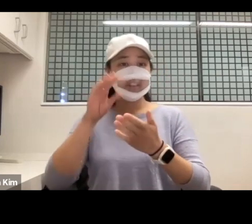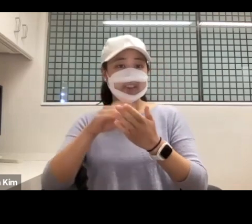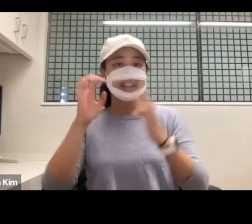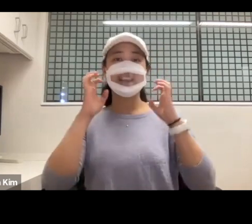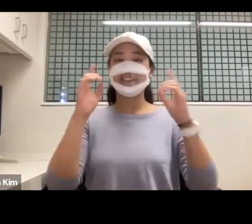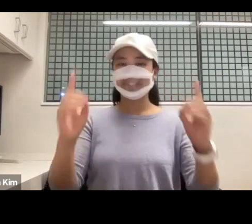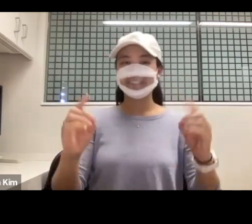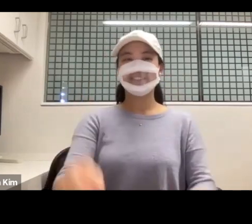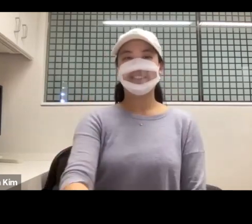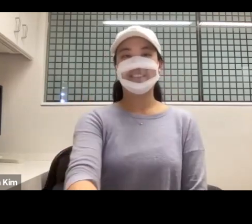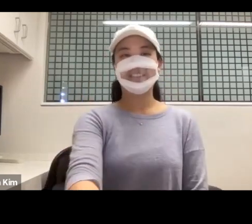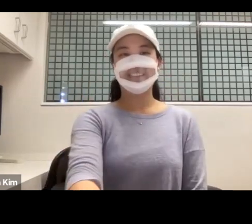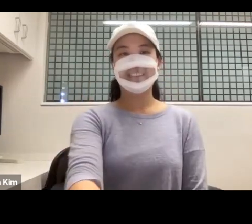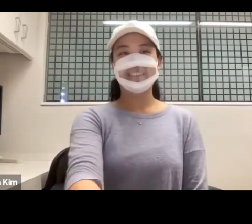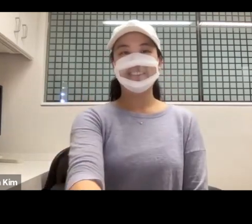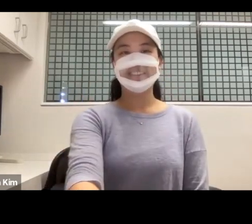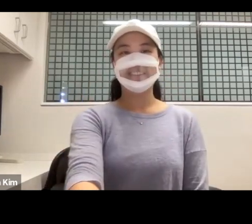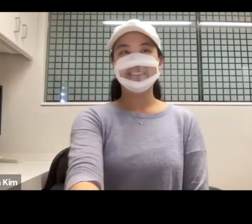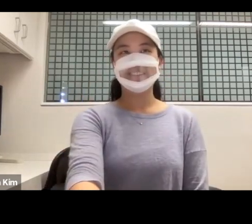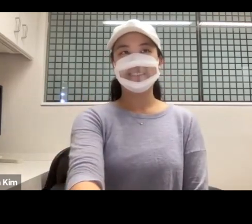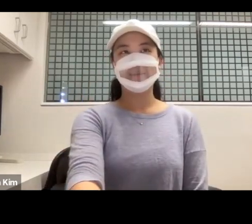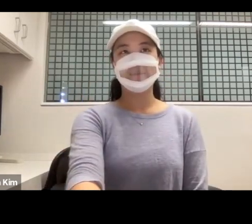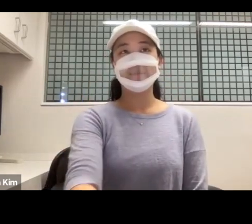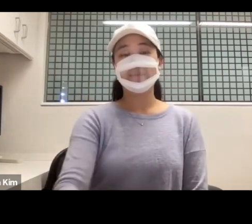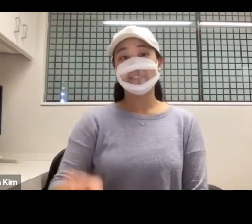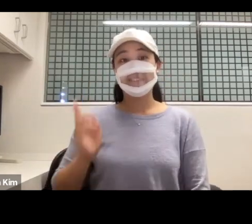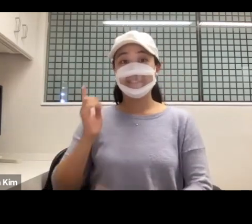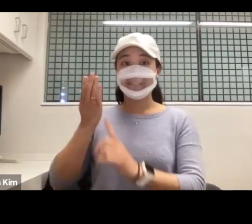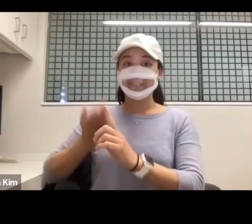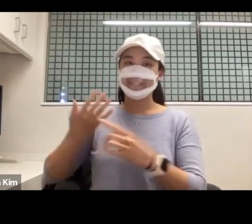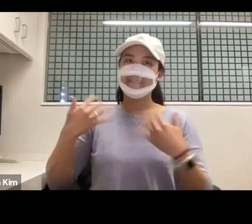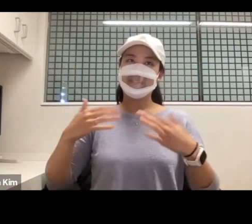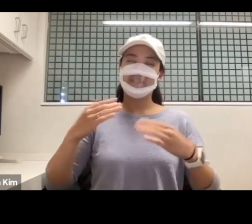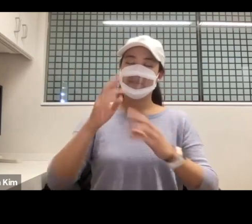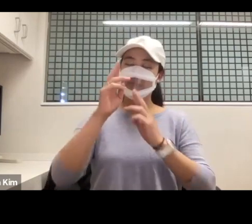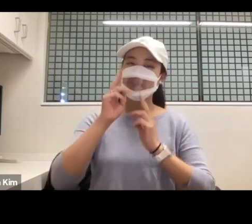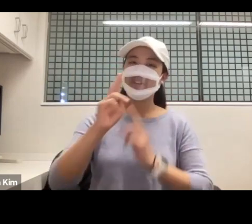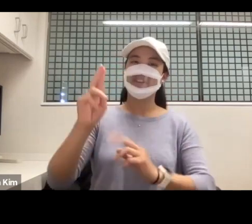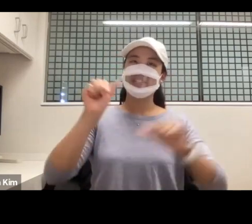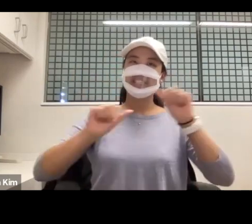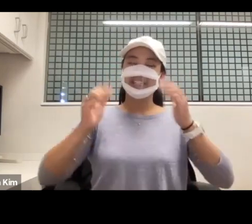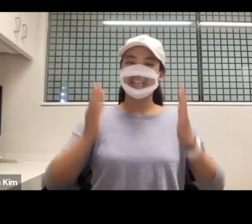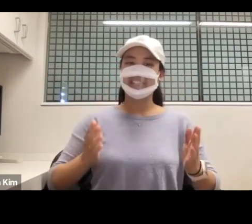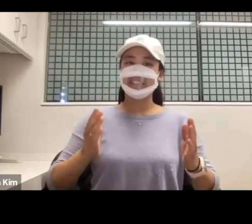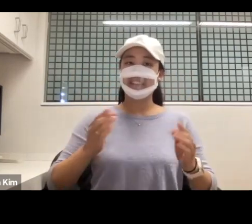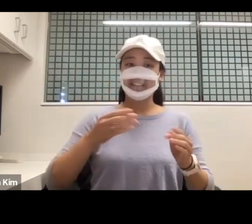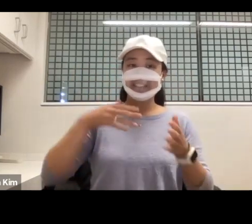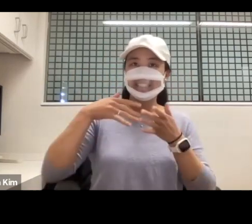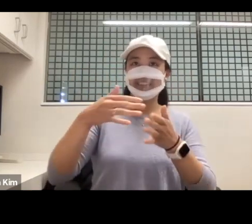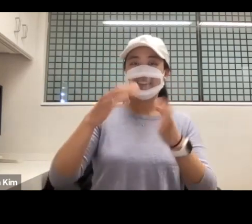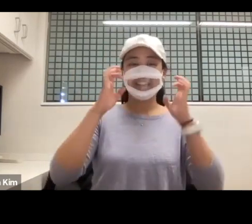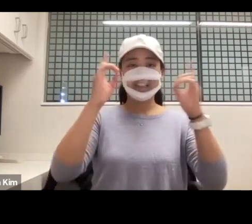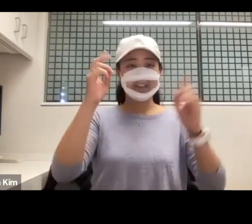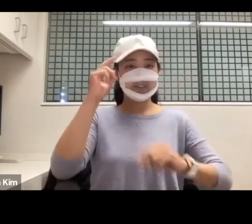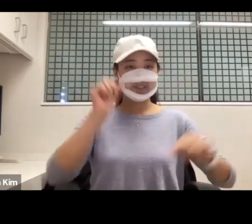And she's a faculty member for the Neuroscience Graduate Program and a founding director of the USC Center for Affective Neuroscience